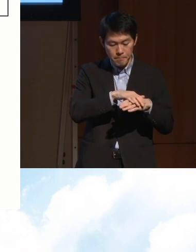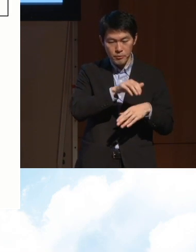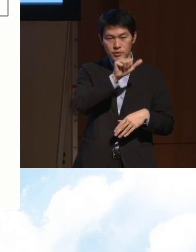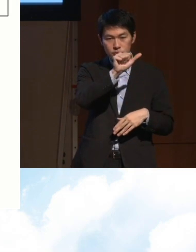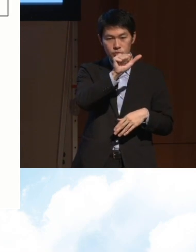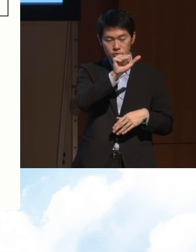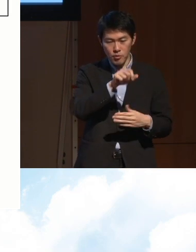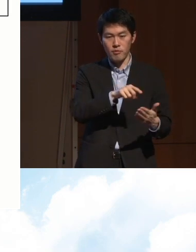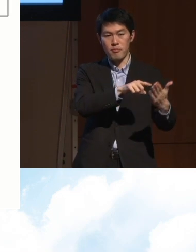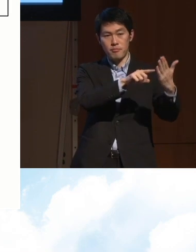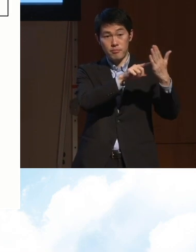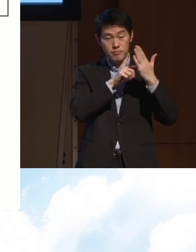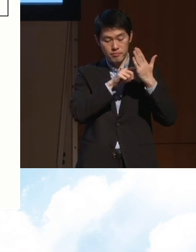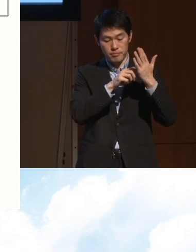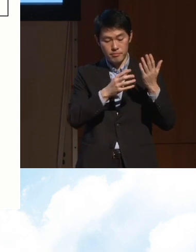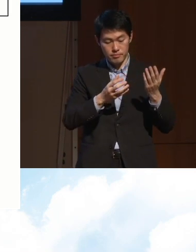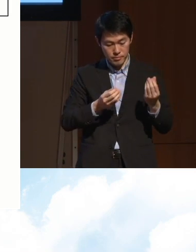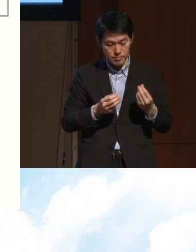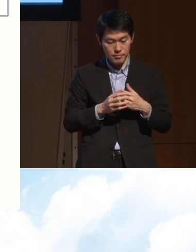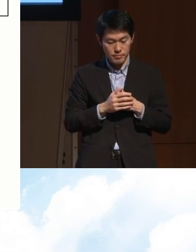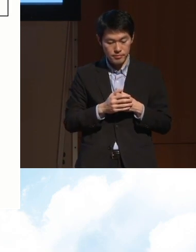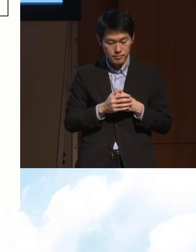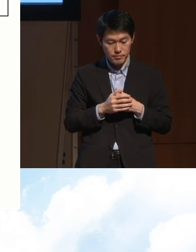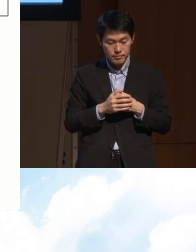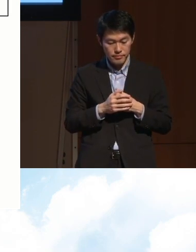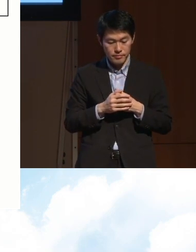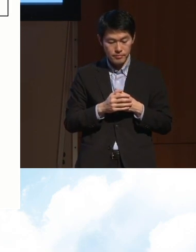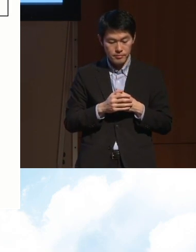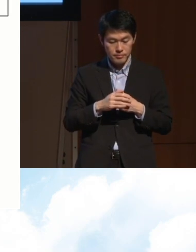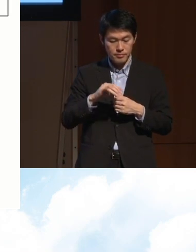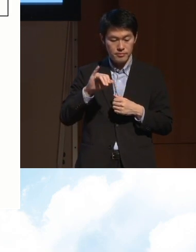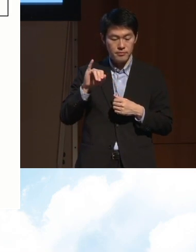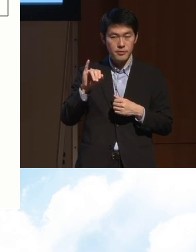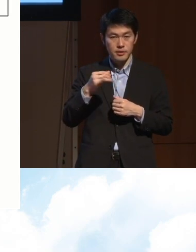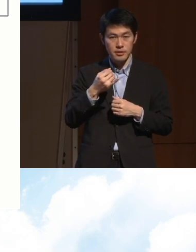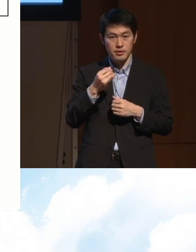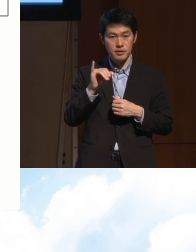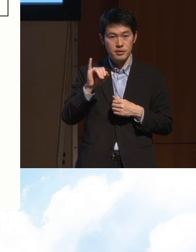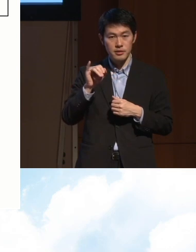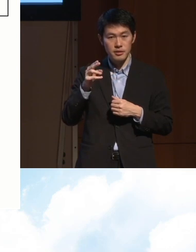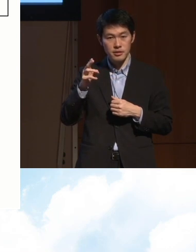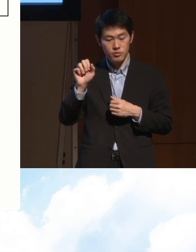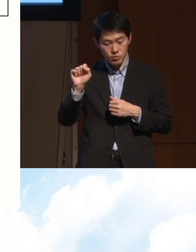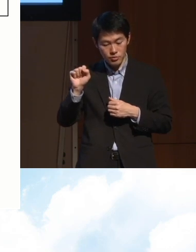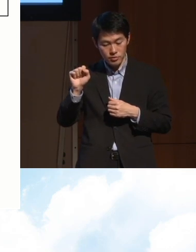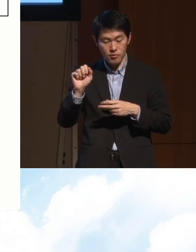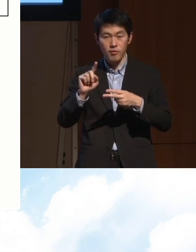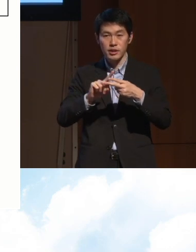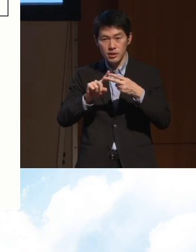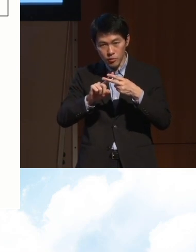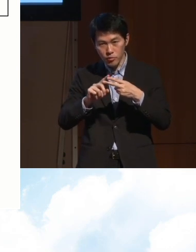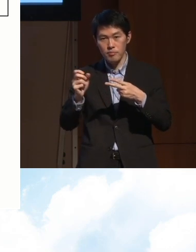And GIS is expected to have a role, particularly in